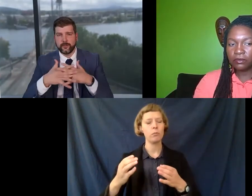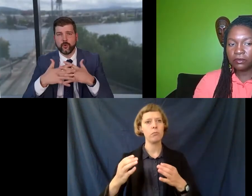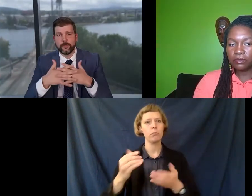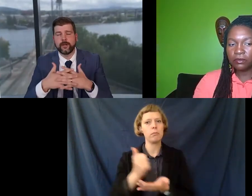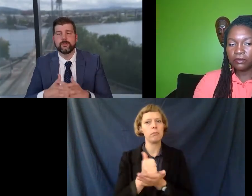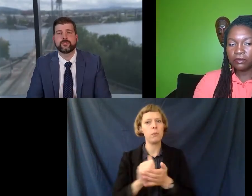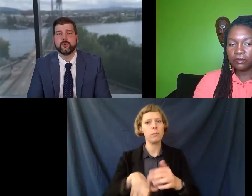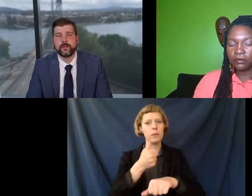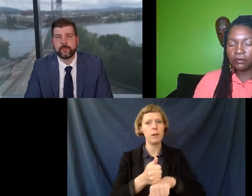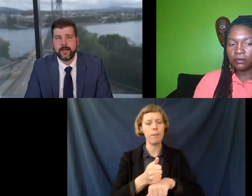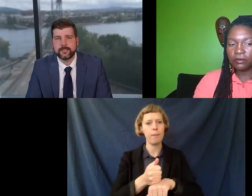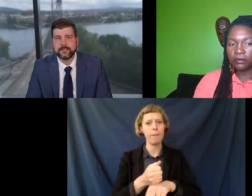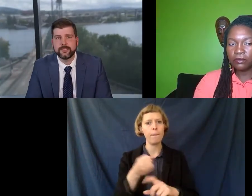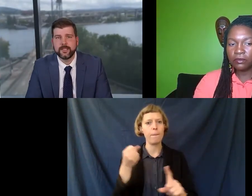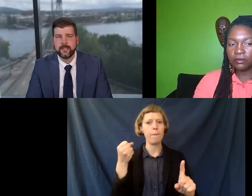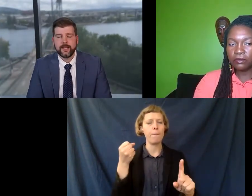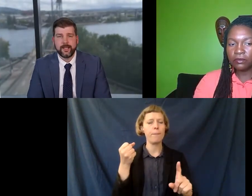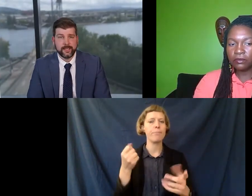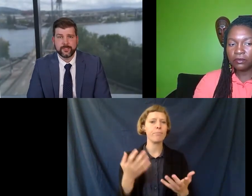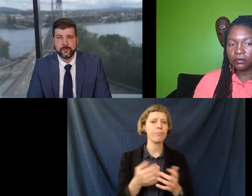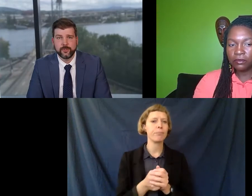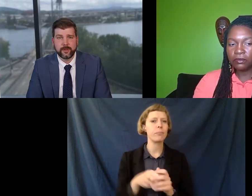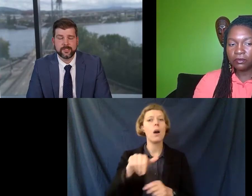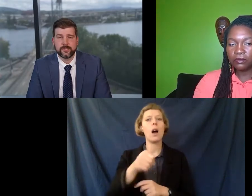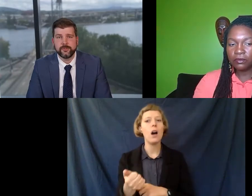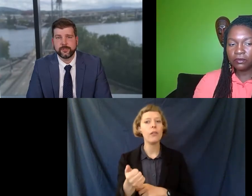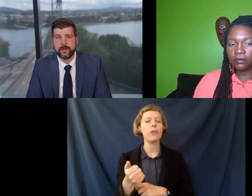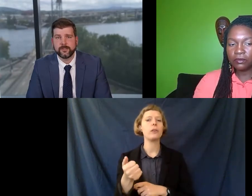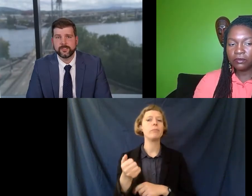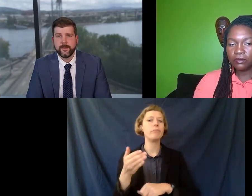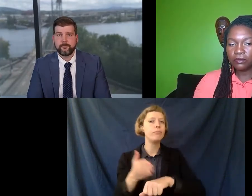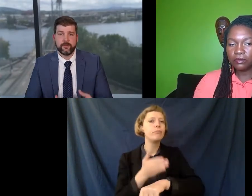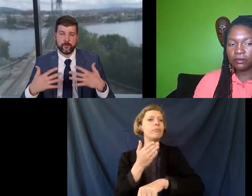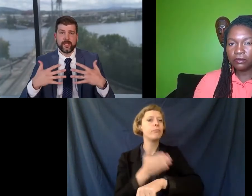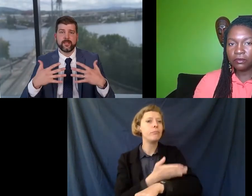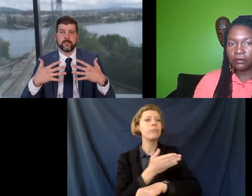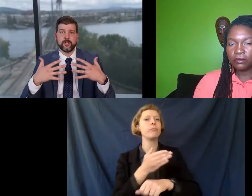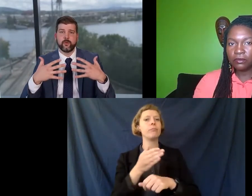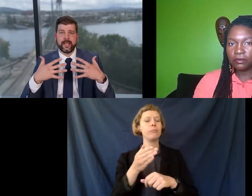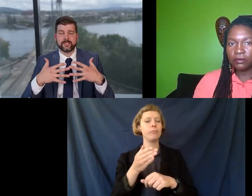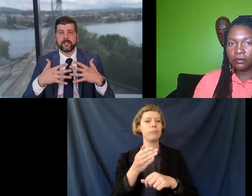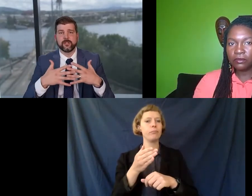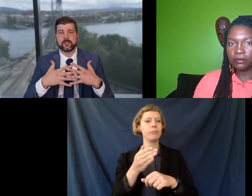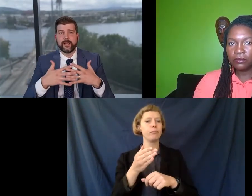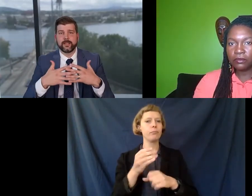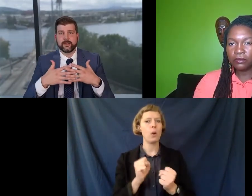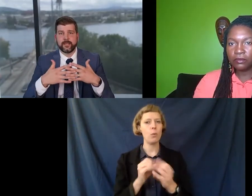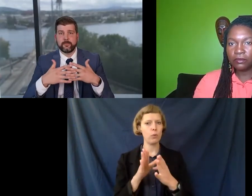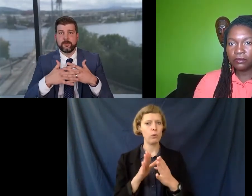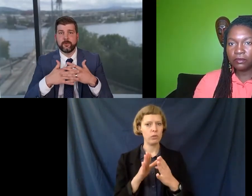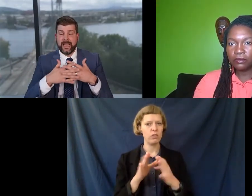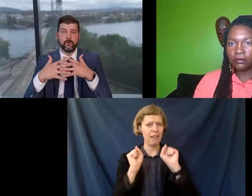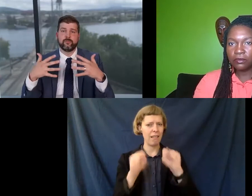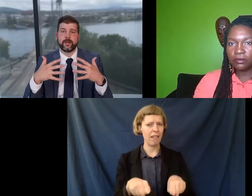incorporate restorative practices into their prosecution models. And for me, you know, that's going to look like